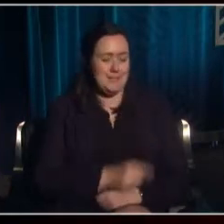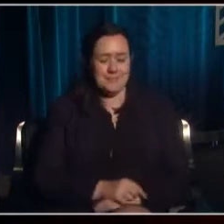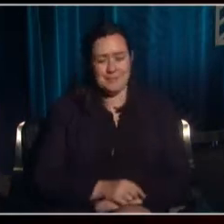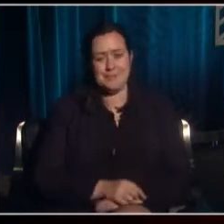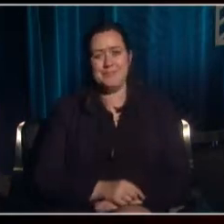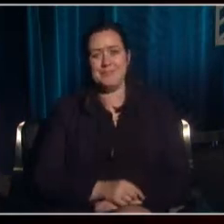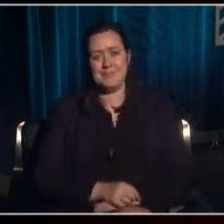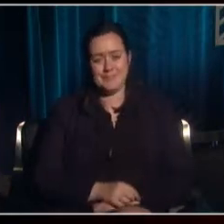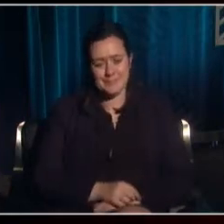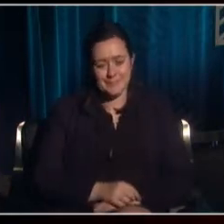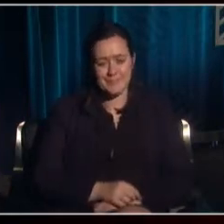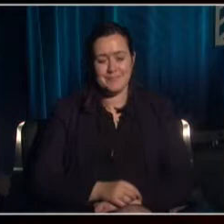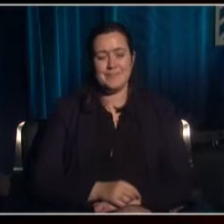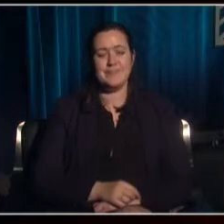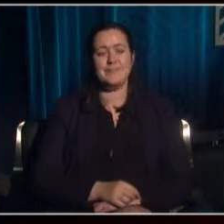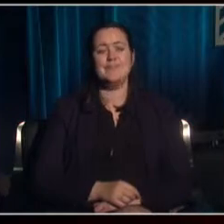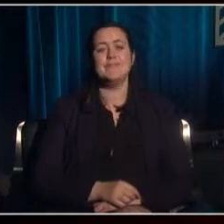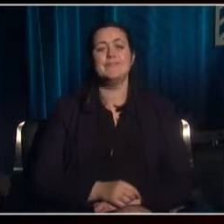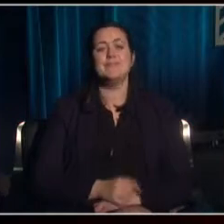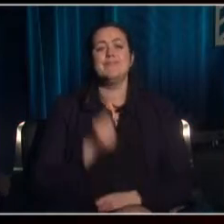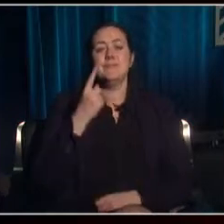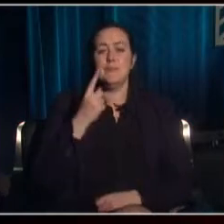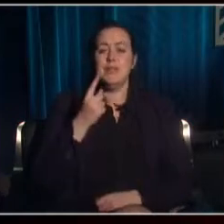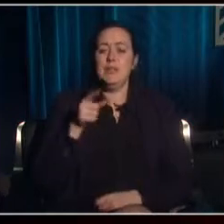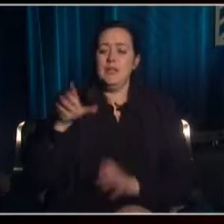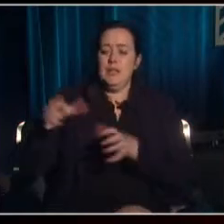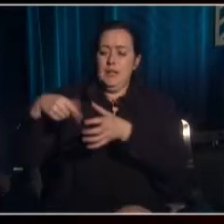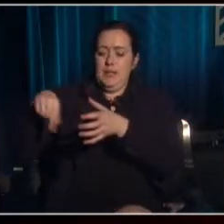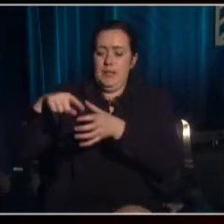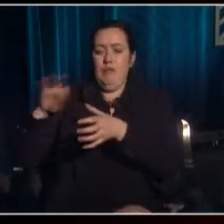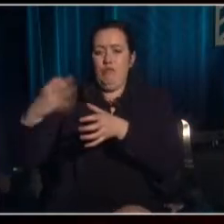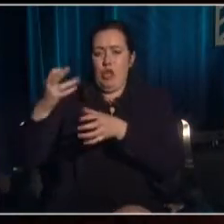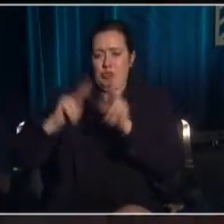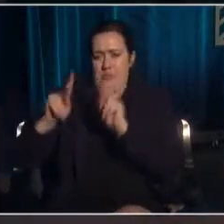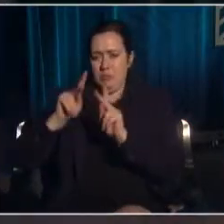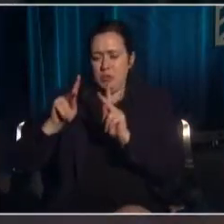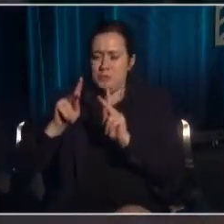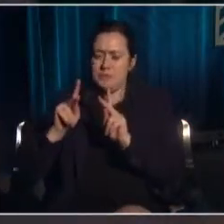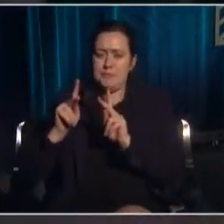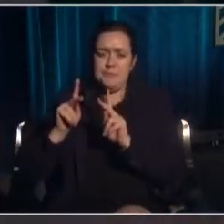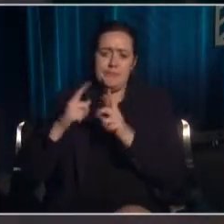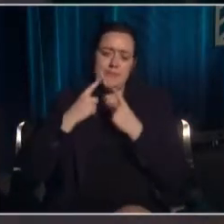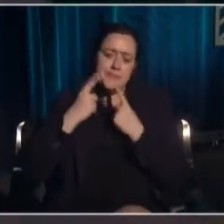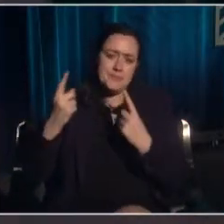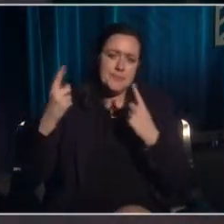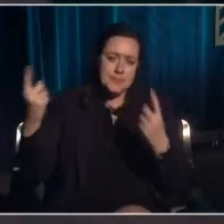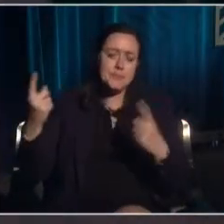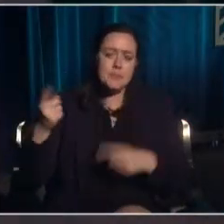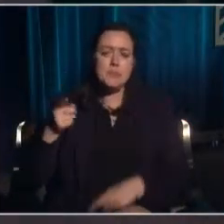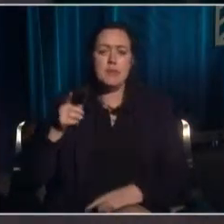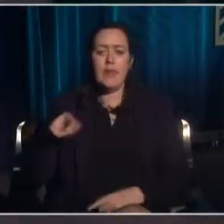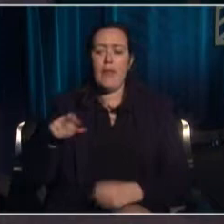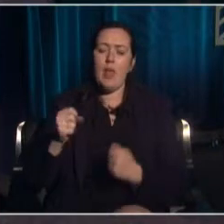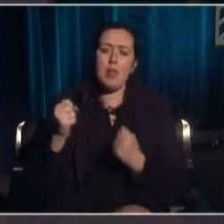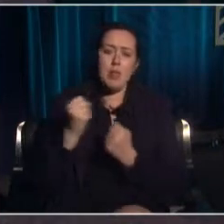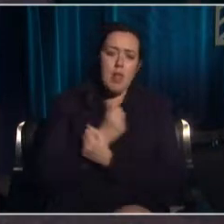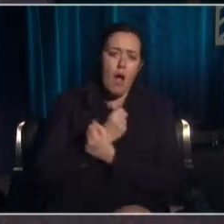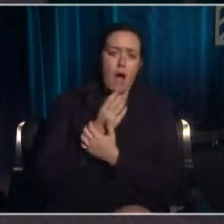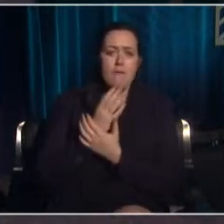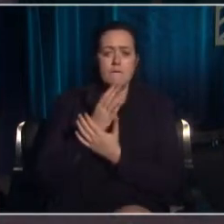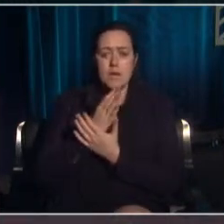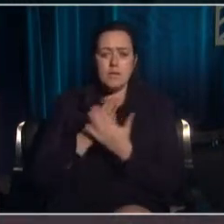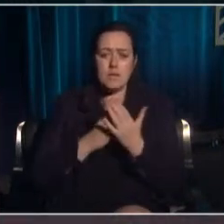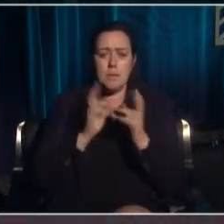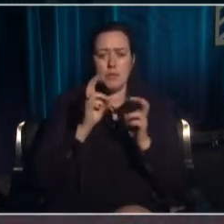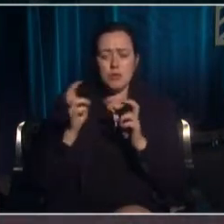Now, the French are notorious for their love of some things on these issues and hatred for